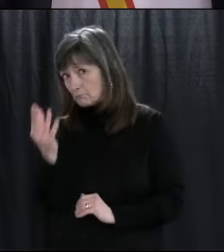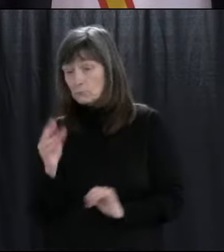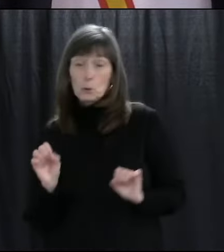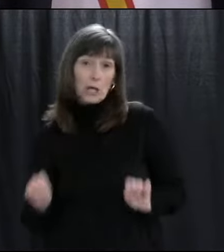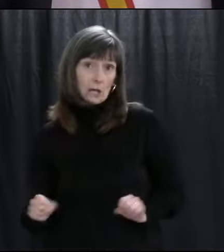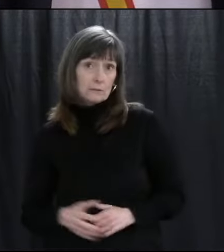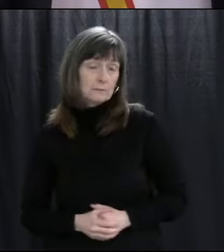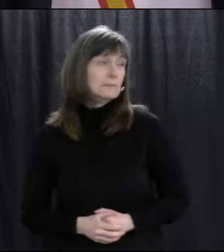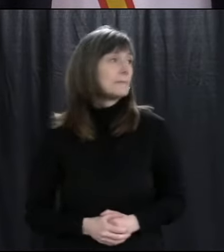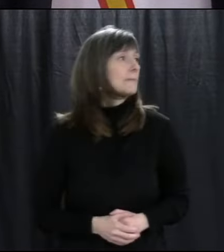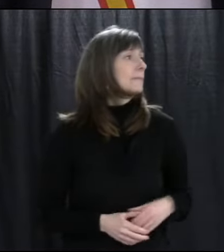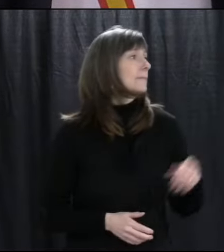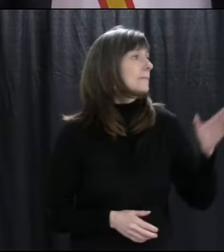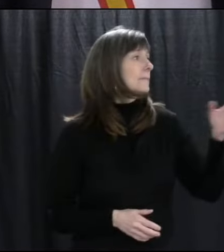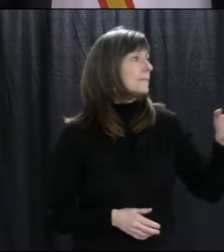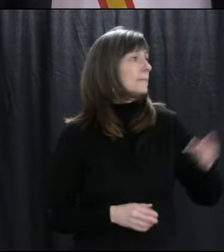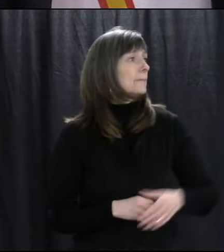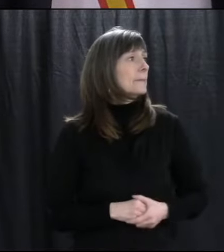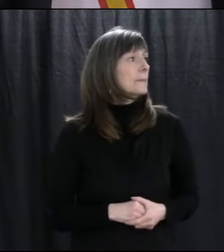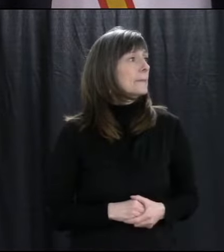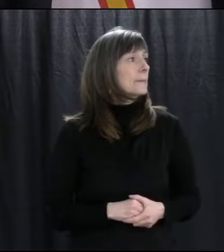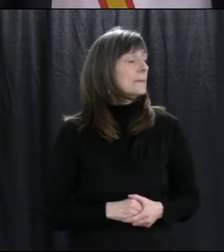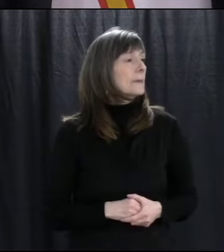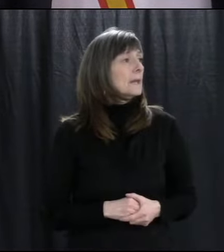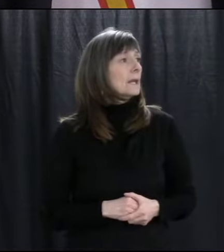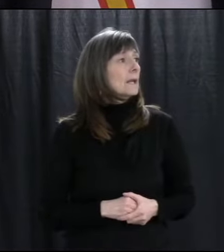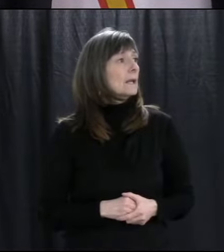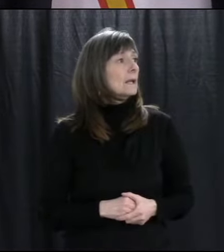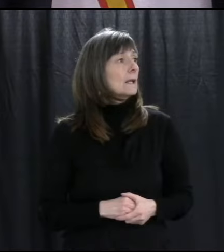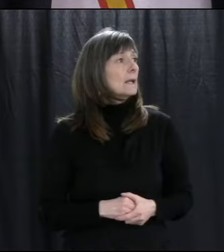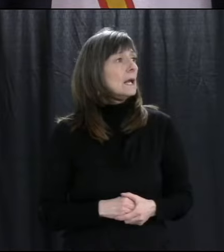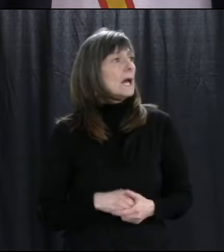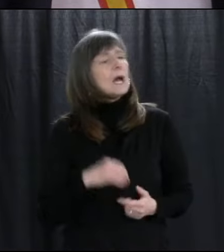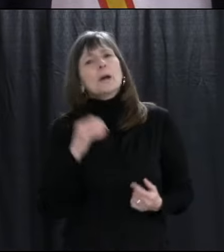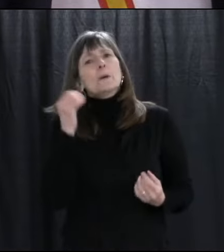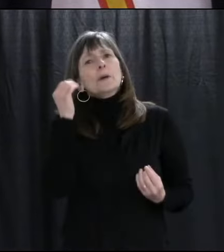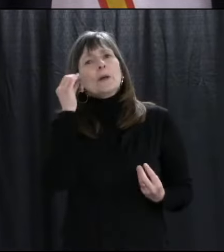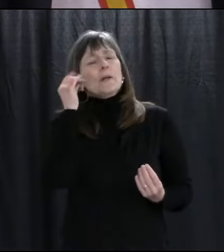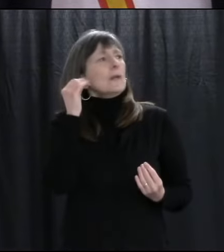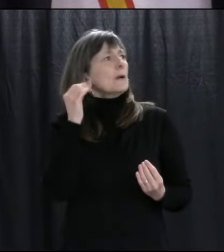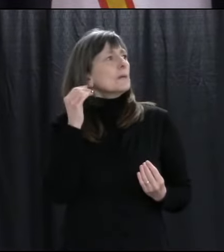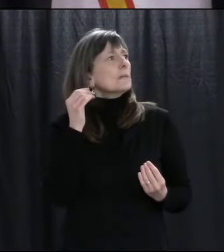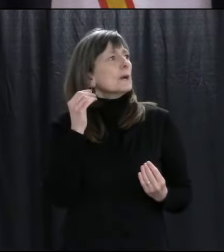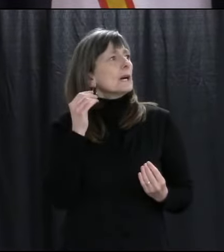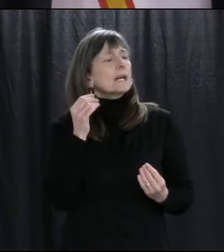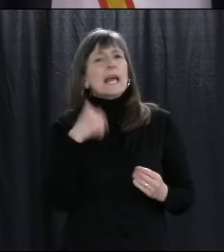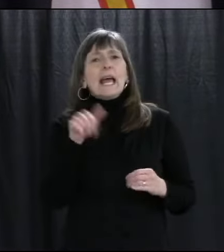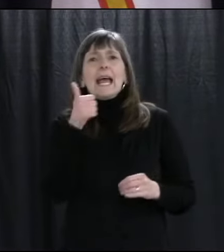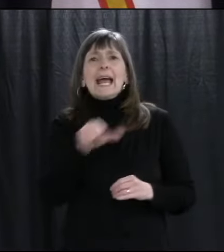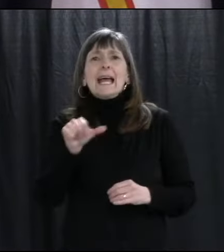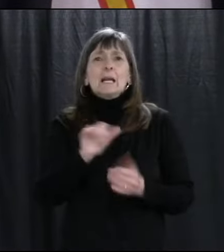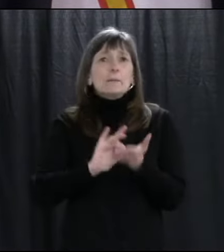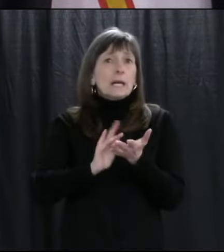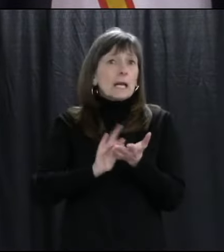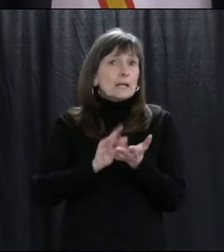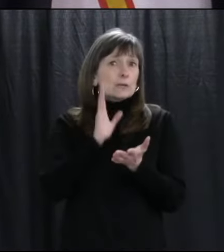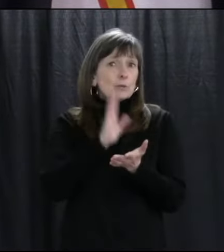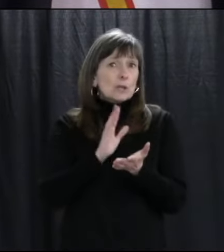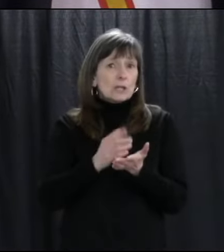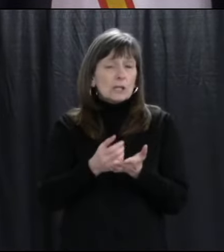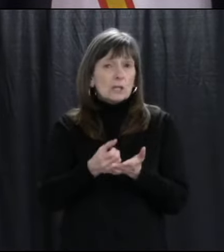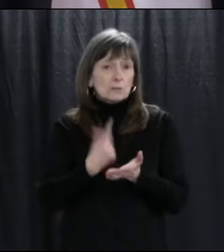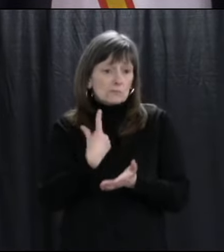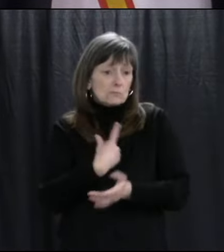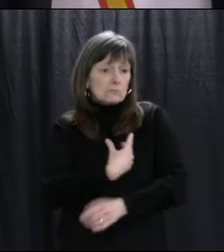Dr. Fitzgerald, is the province looking at any trial drugs? We know that in the States there's a few that are being considered, a malaria drug that seems to be taking well